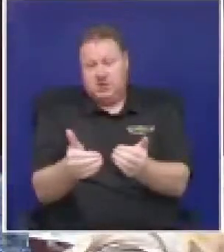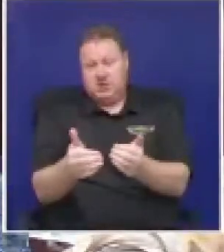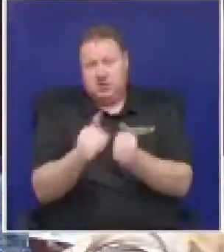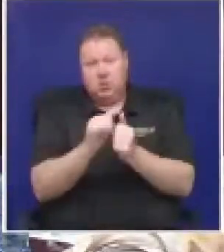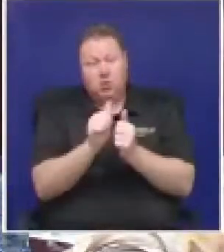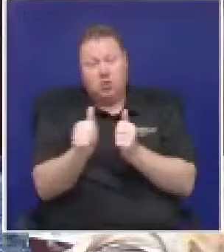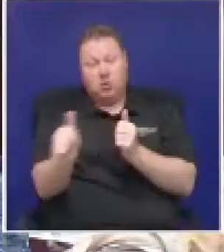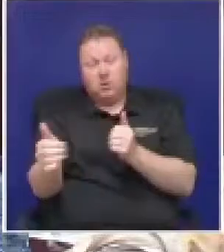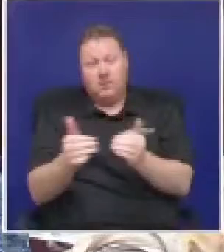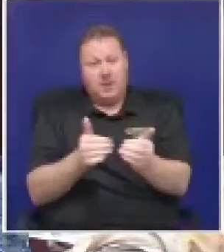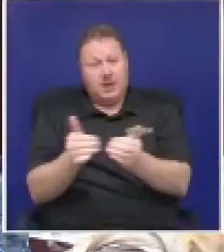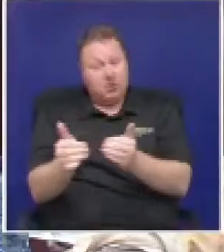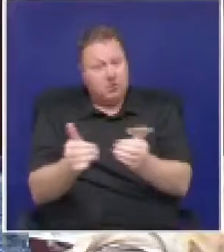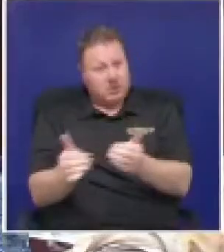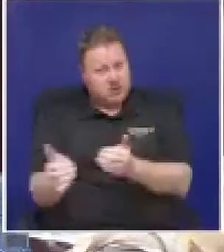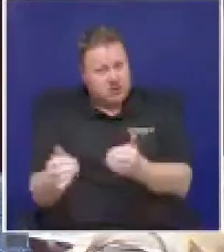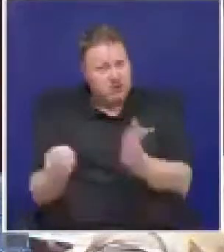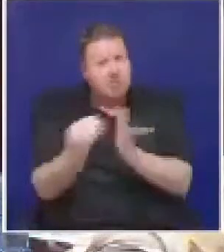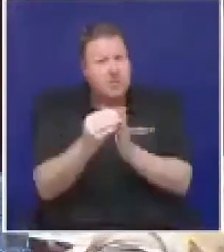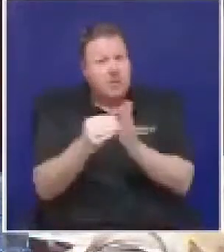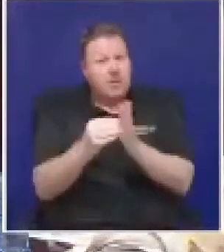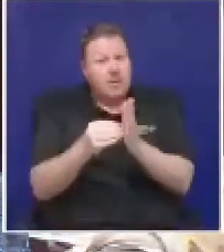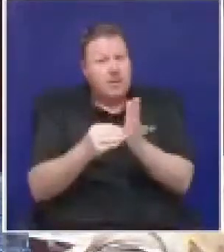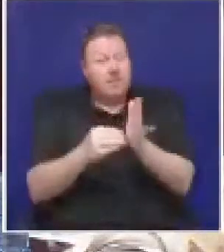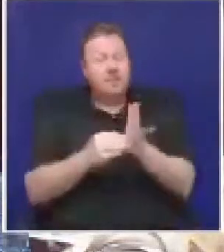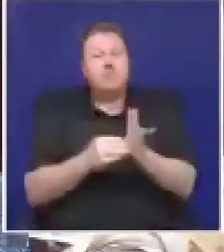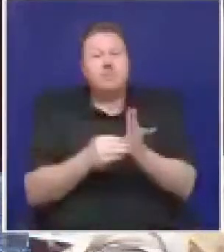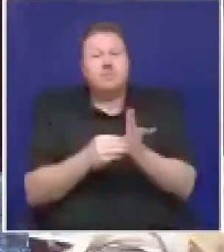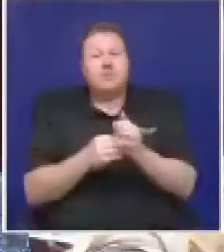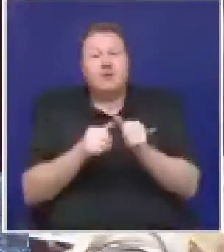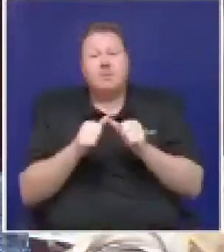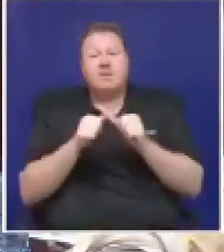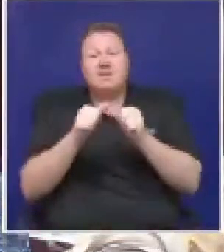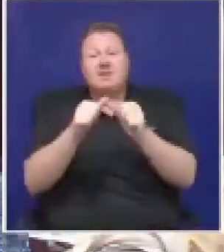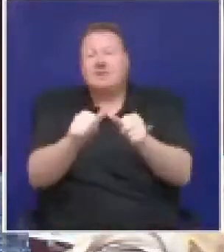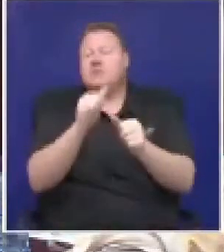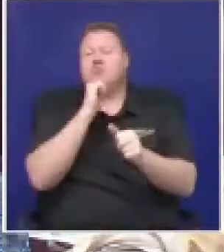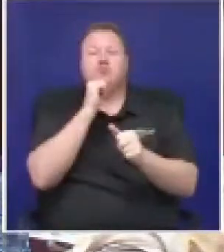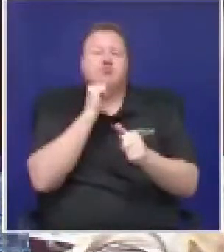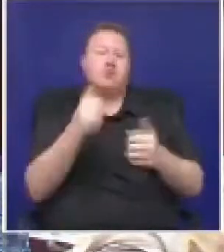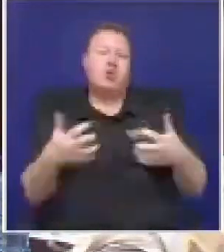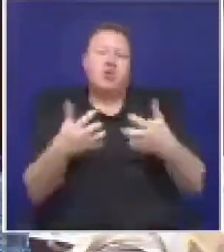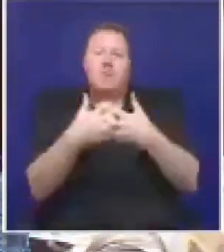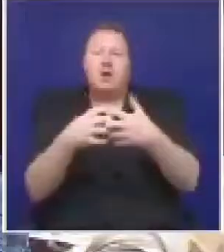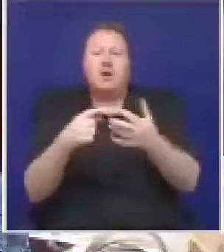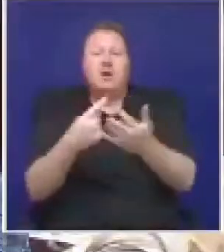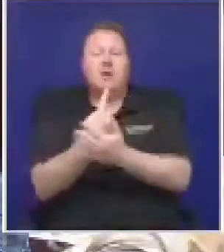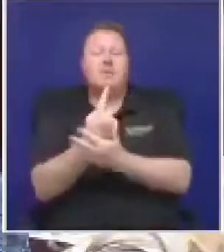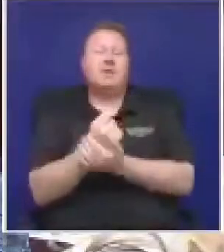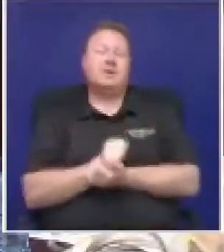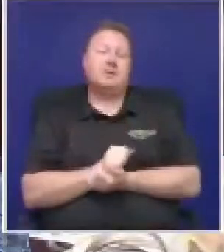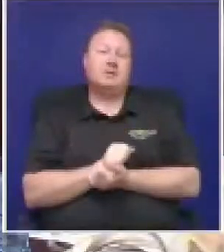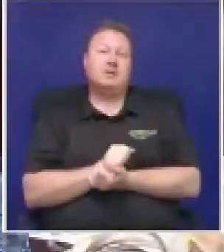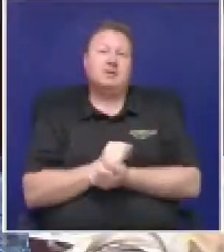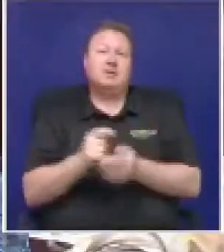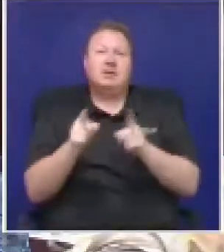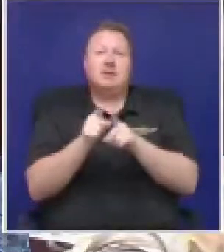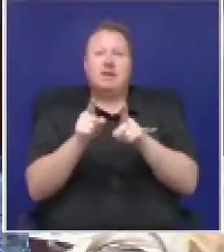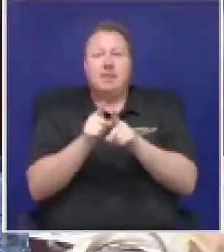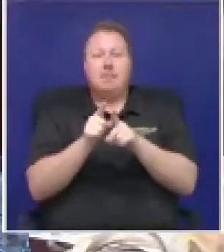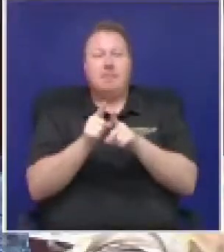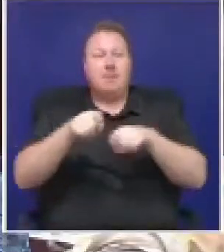are being implemented to deal with the persistent non-compliance and also the